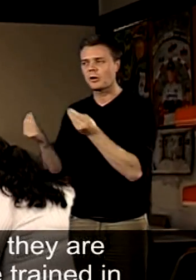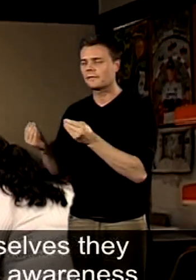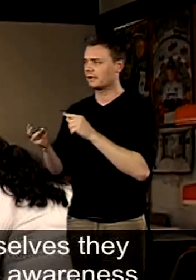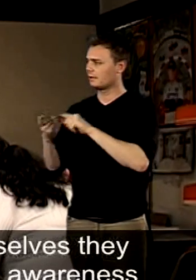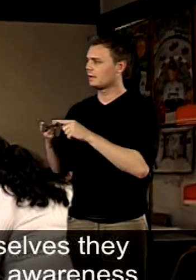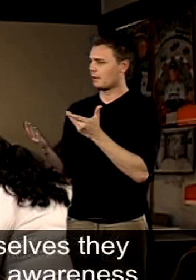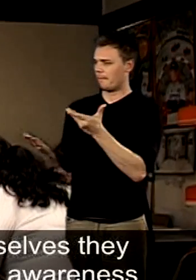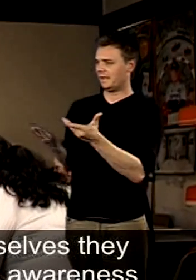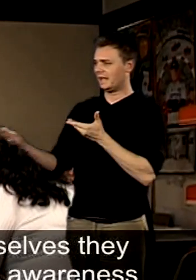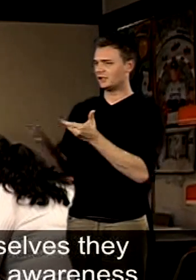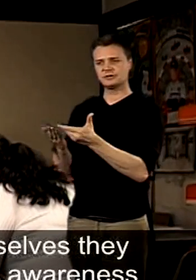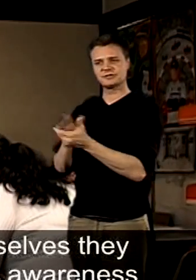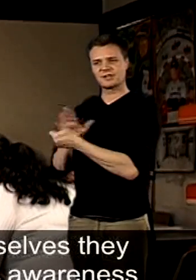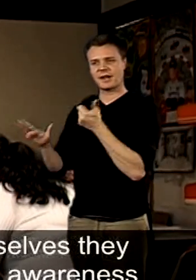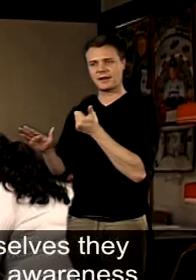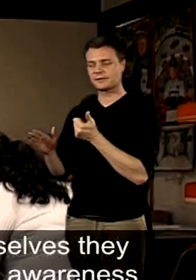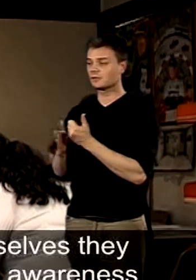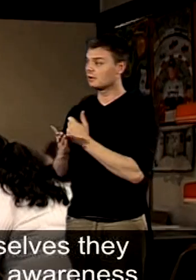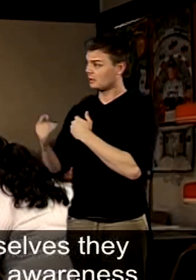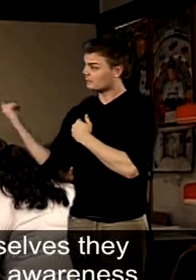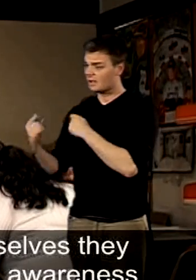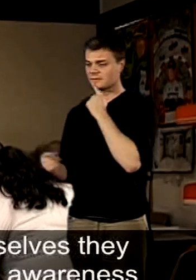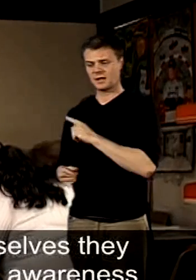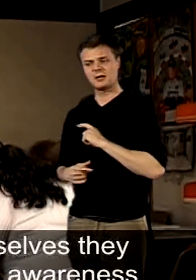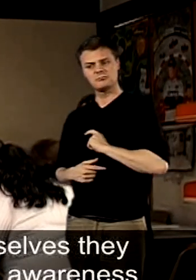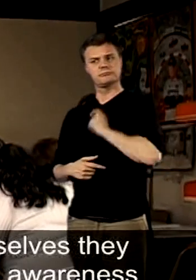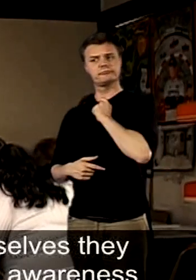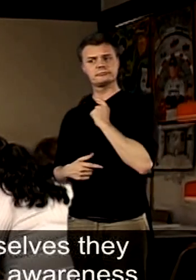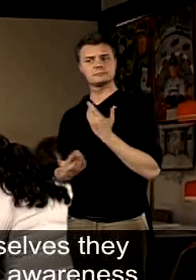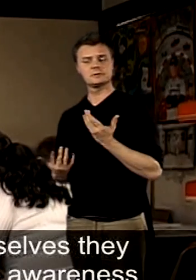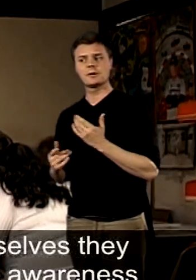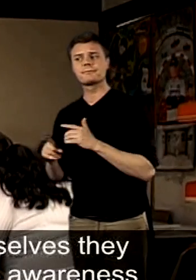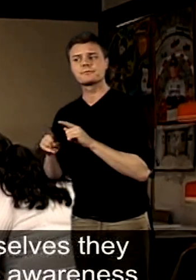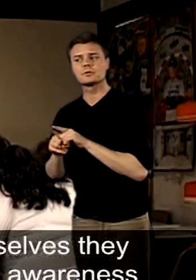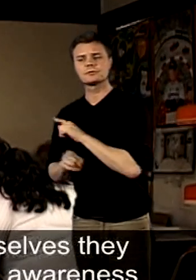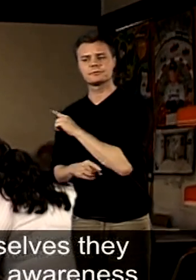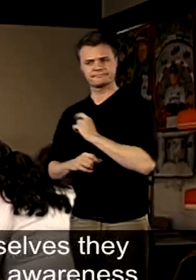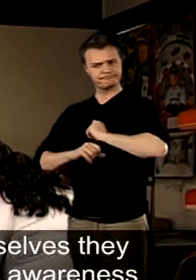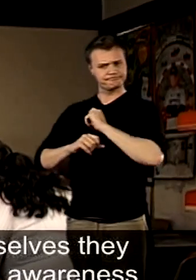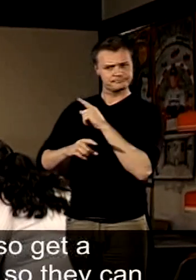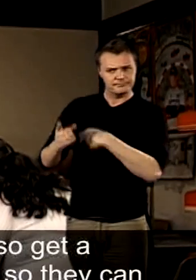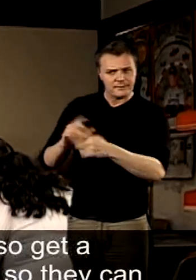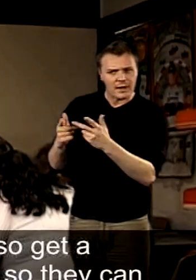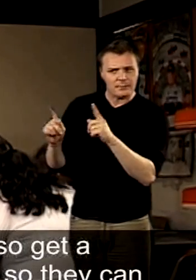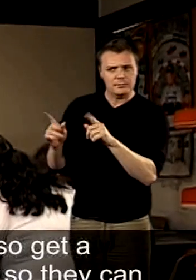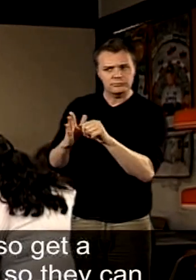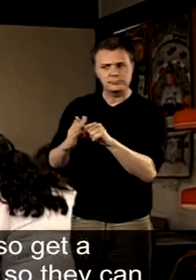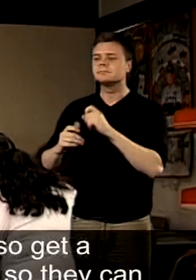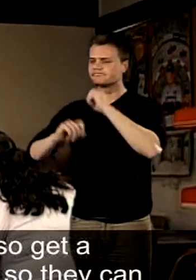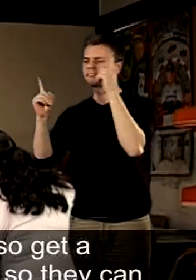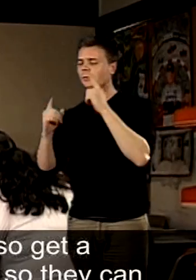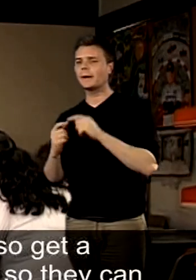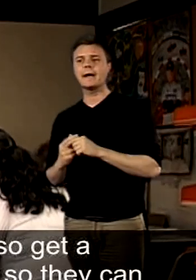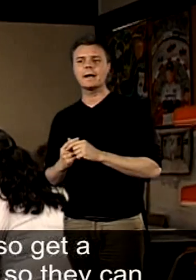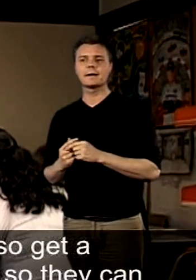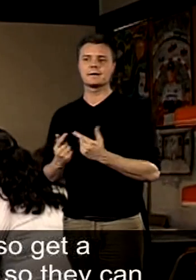trained in mediation skills. They will say themselves that they have increased in their confidence, awareness of other